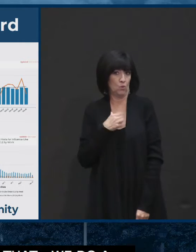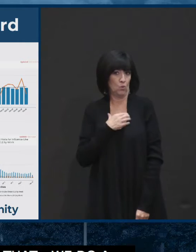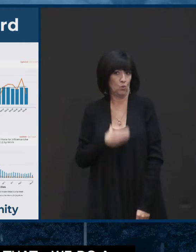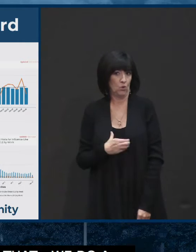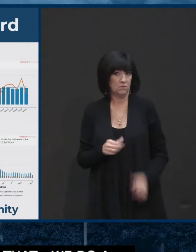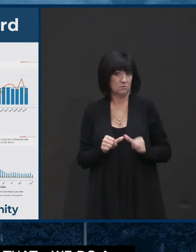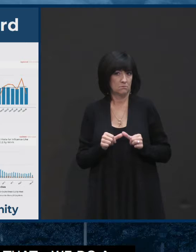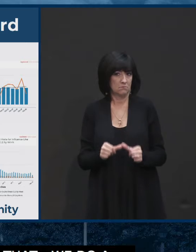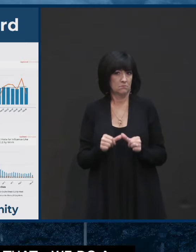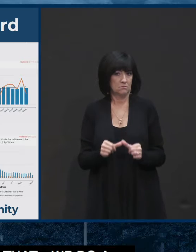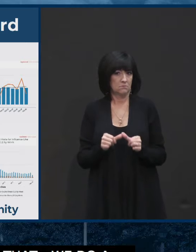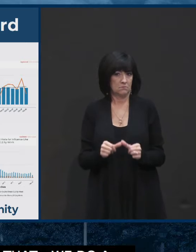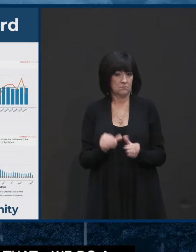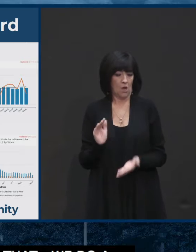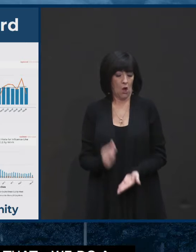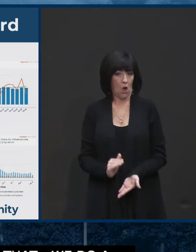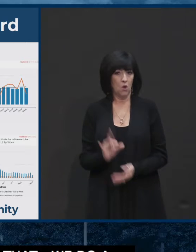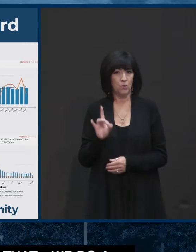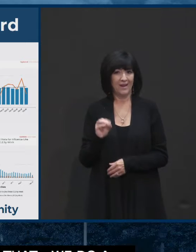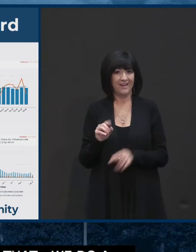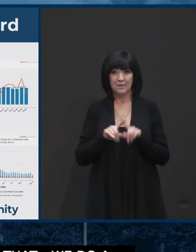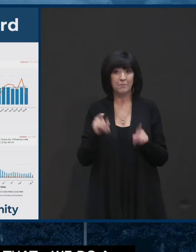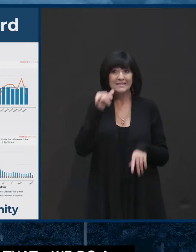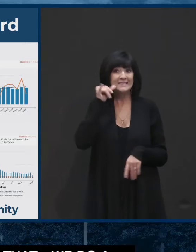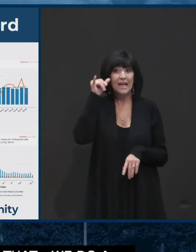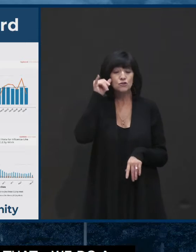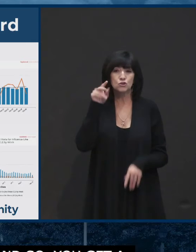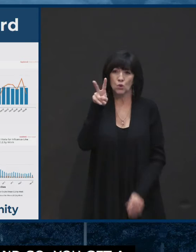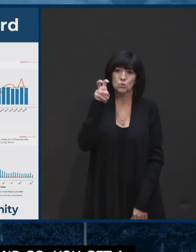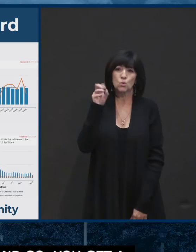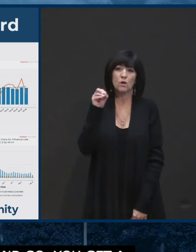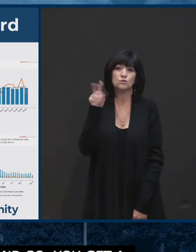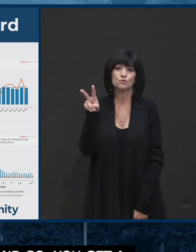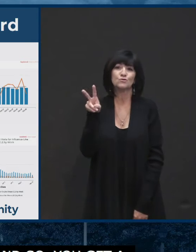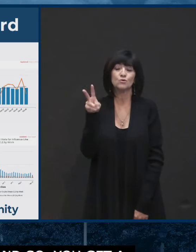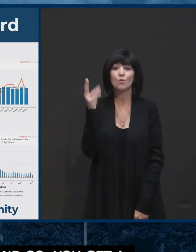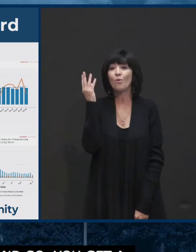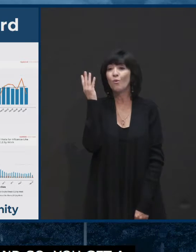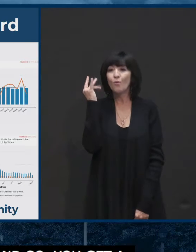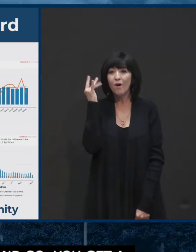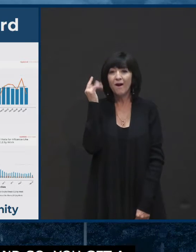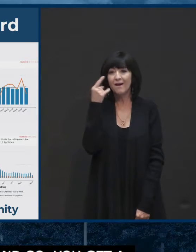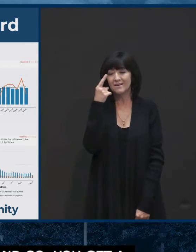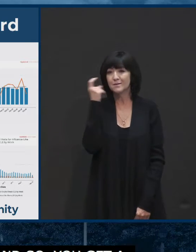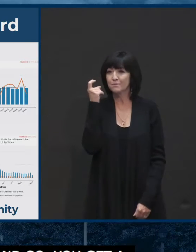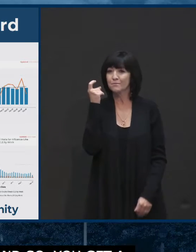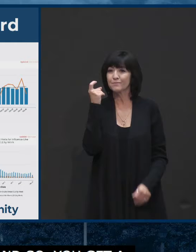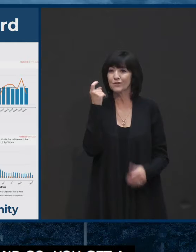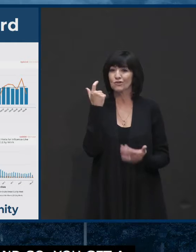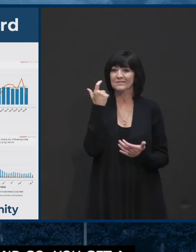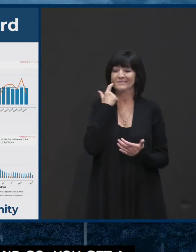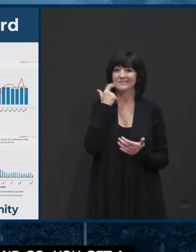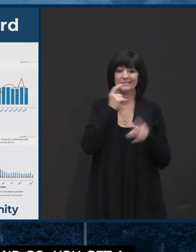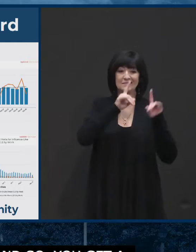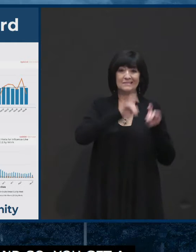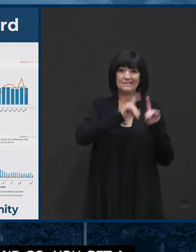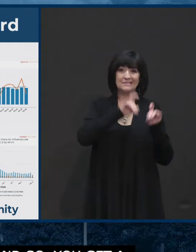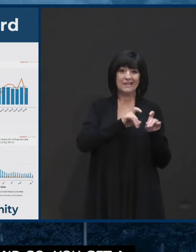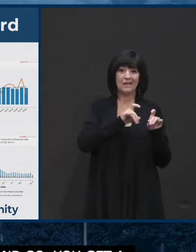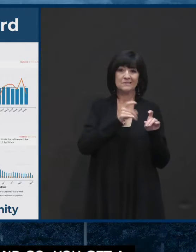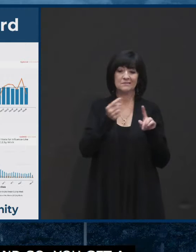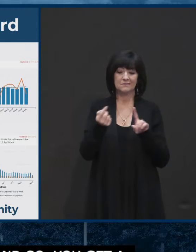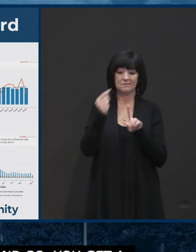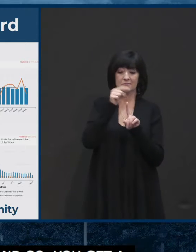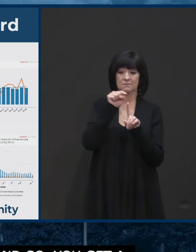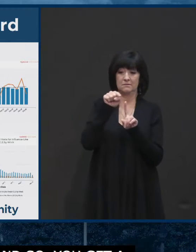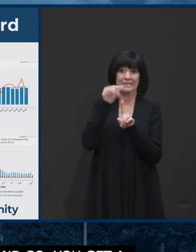be perfect. But yesterday it was 202, and that was because we had done a lot of tests. Go back 48